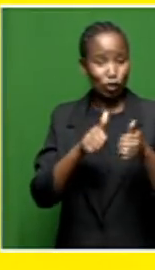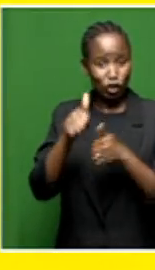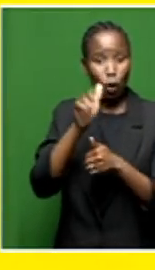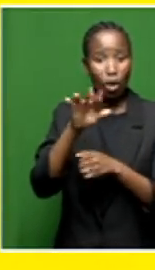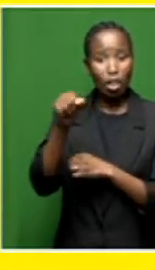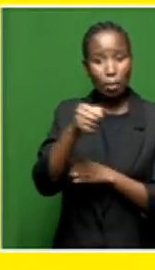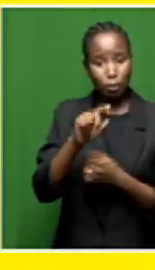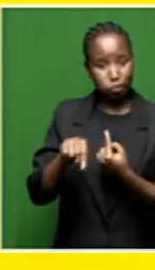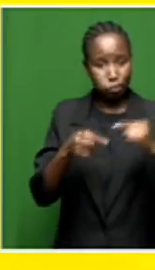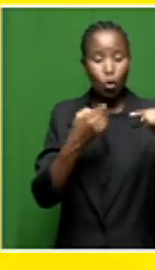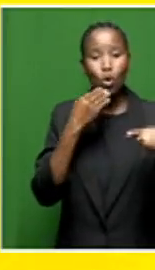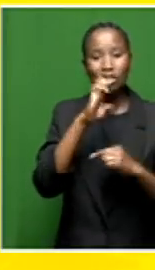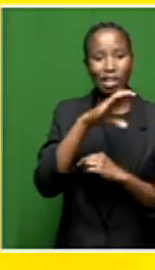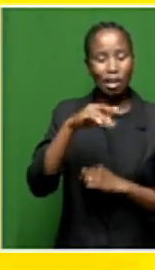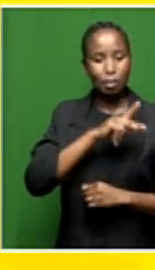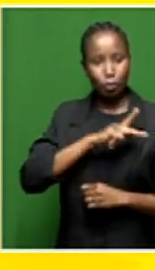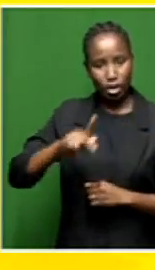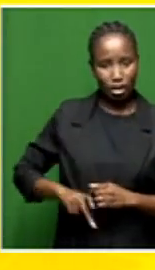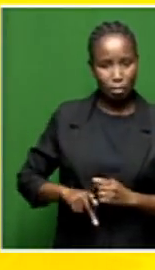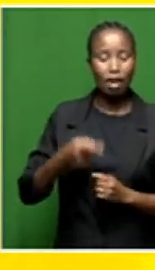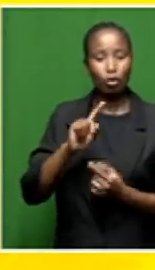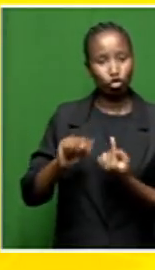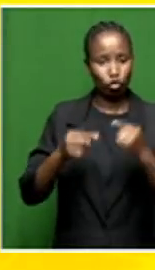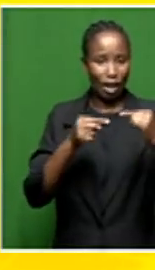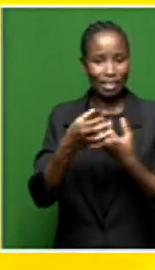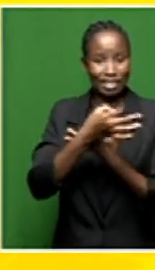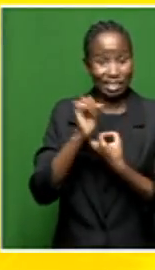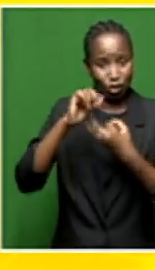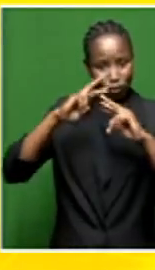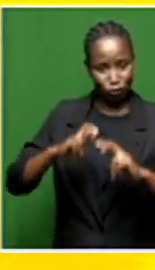Premier Oscar Mabuyane's decision to challenge the Hawks' investigation against him.